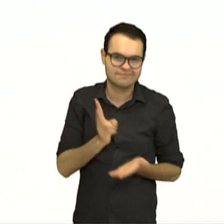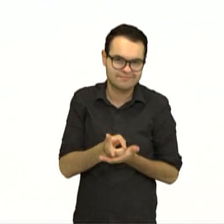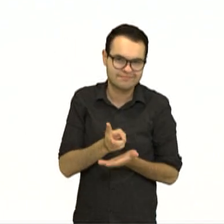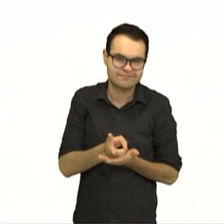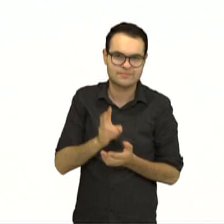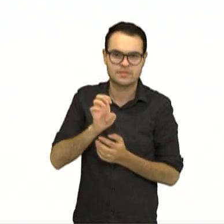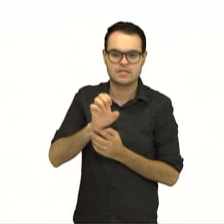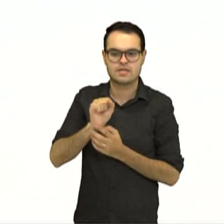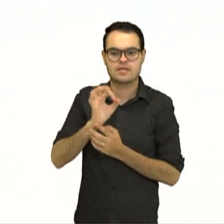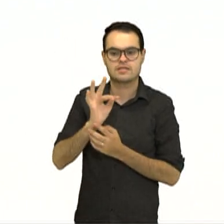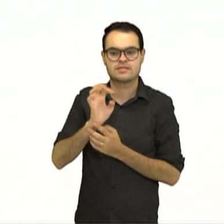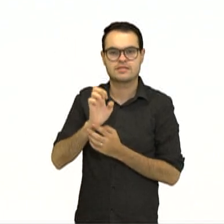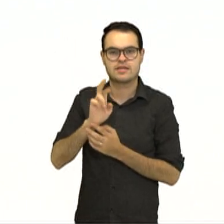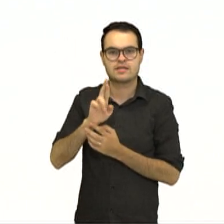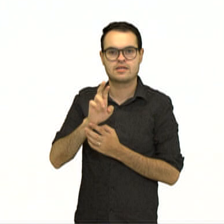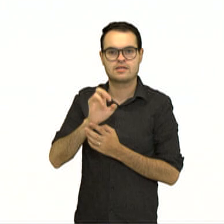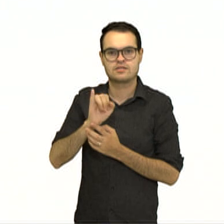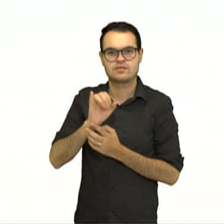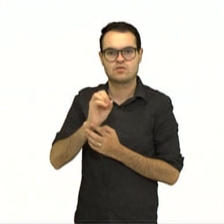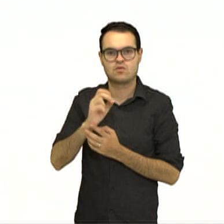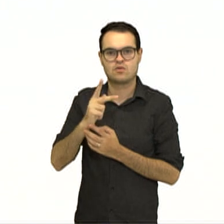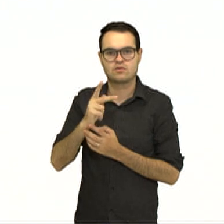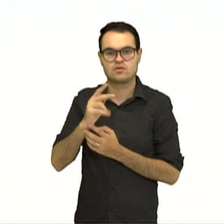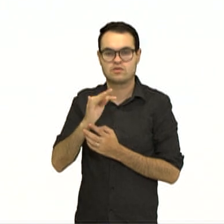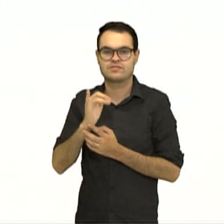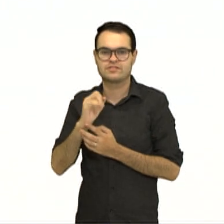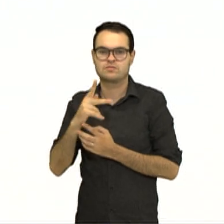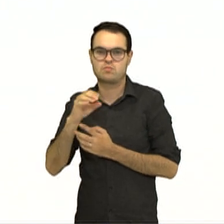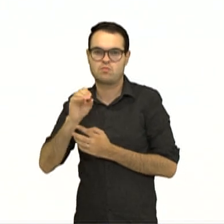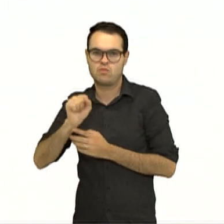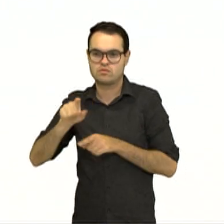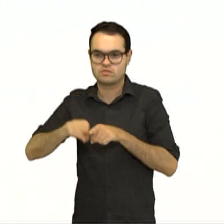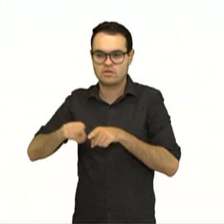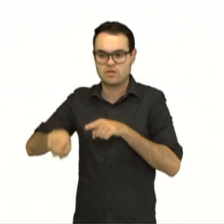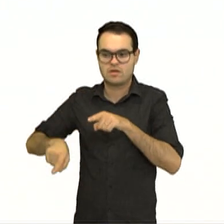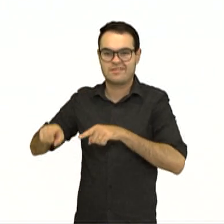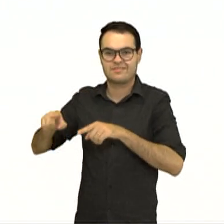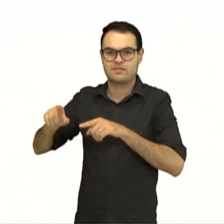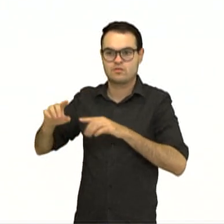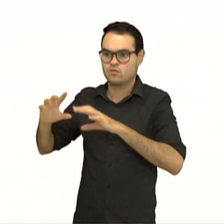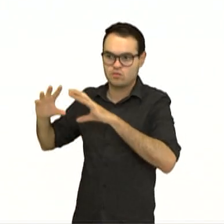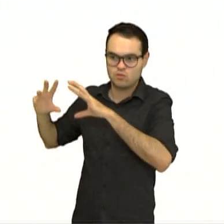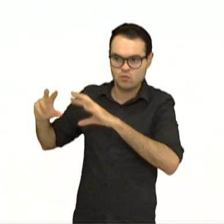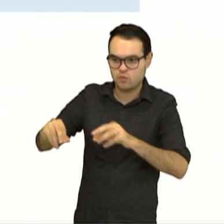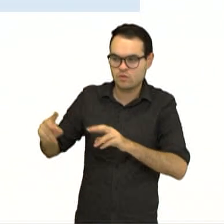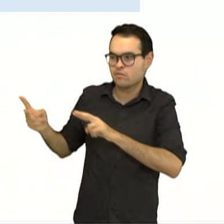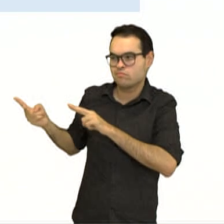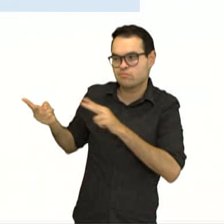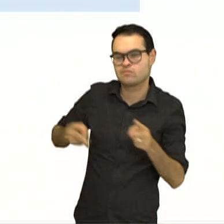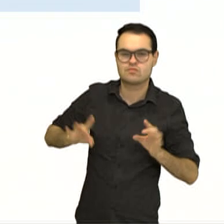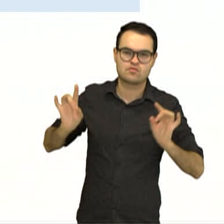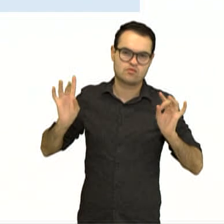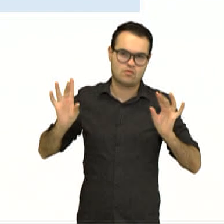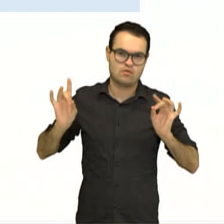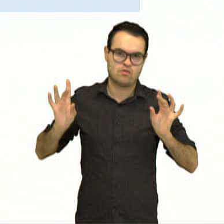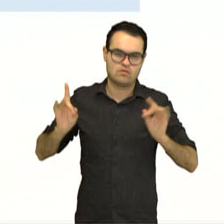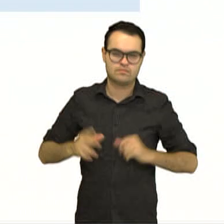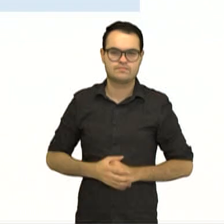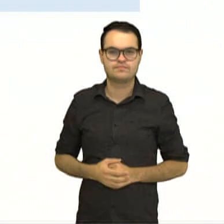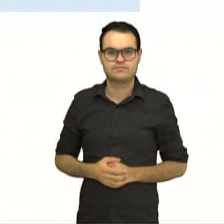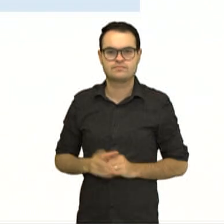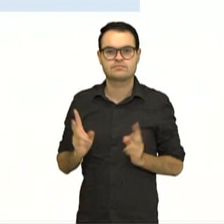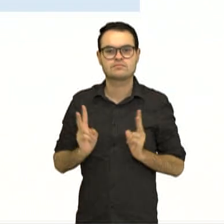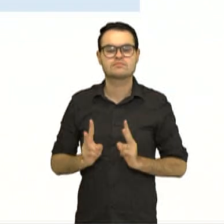opinião dela sobre alguma coisa que está acontecendo ali na entrevista, que aqui não dá para deduzir direitinho, né? É só uma transcrição.